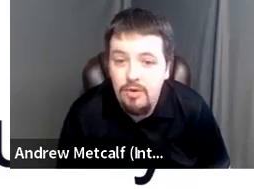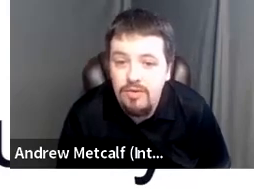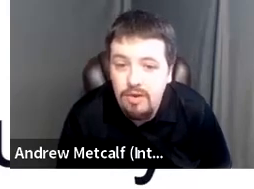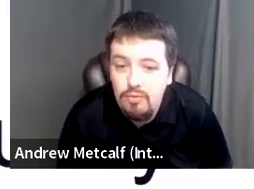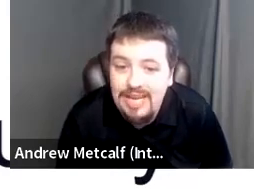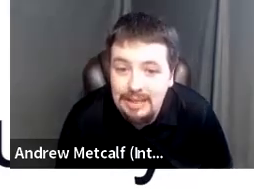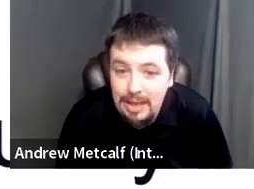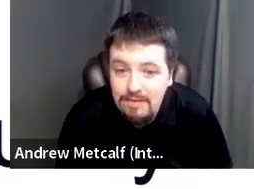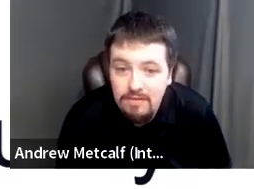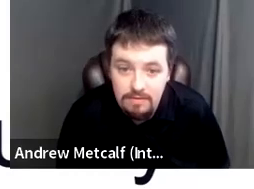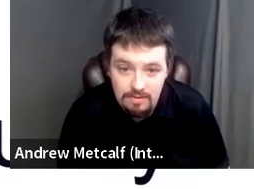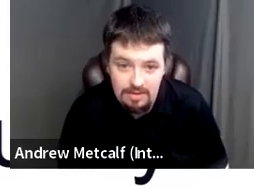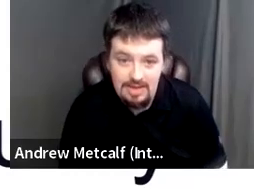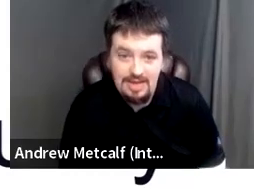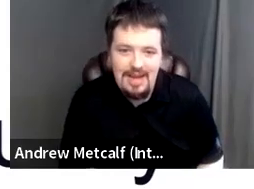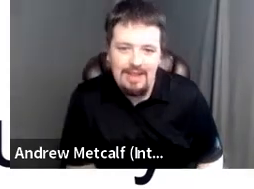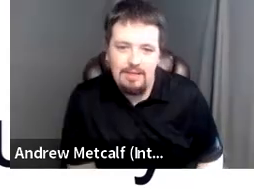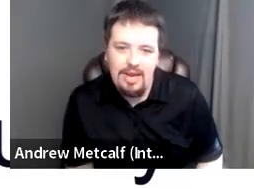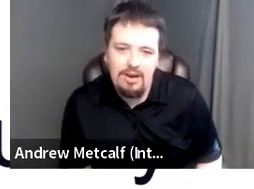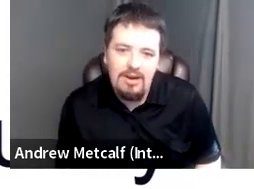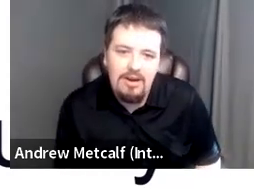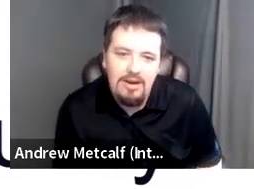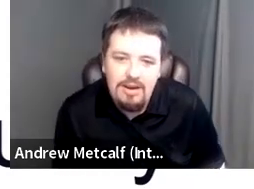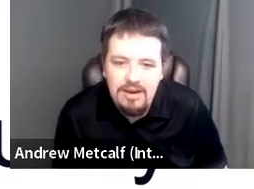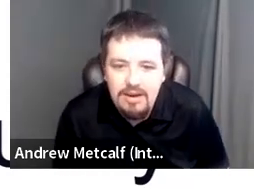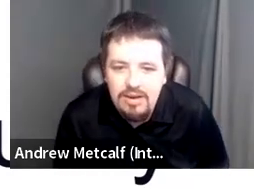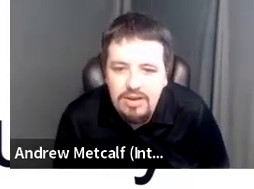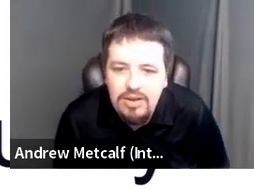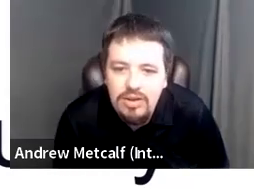were focused on reading lips. And later,